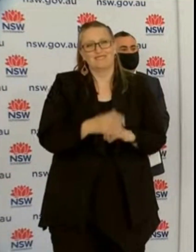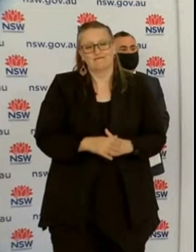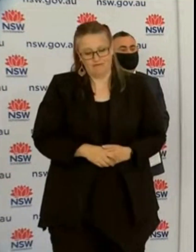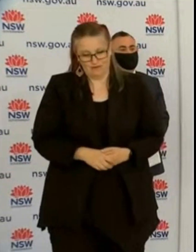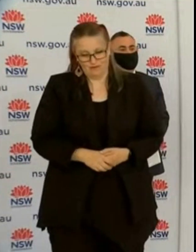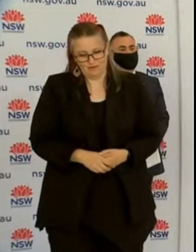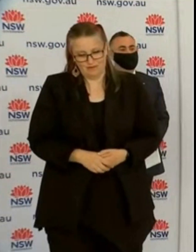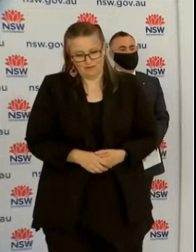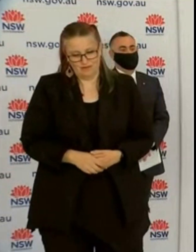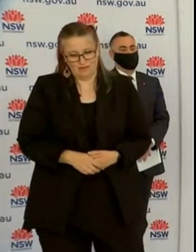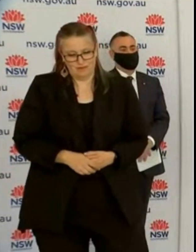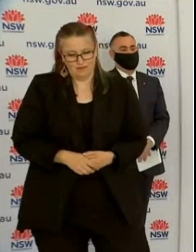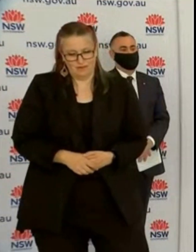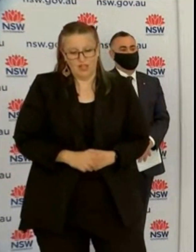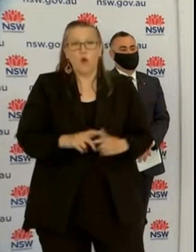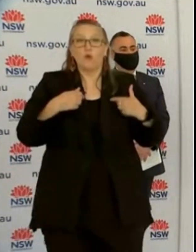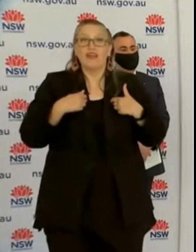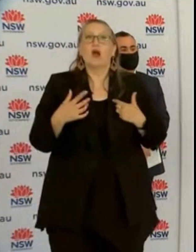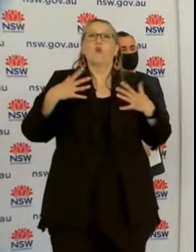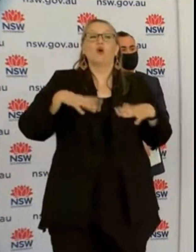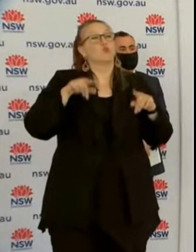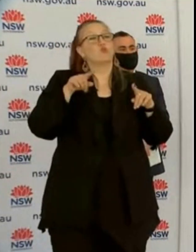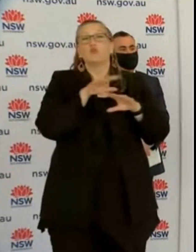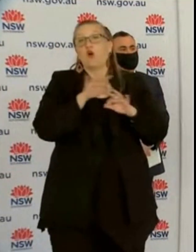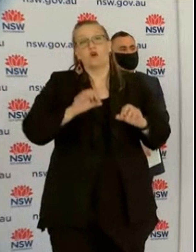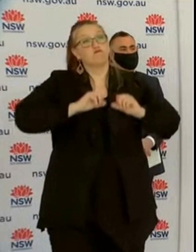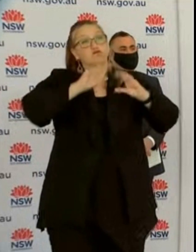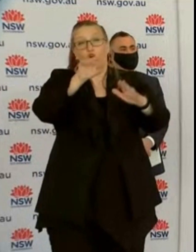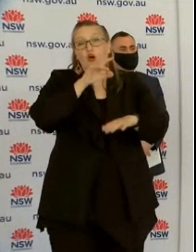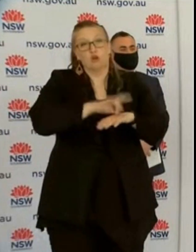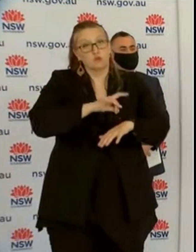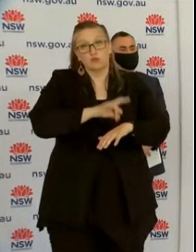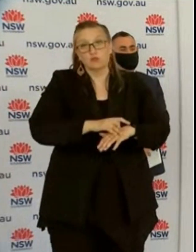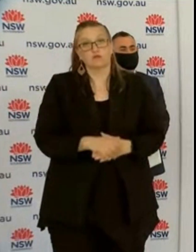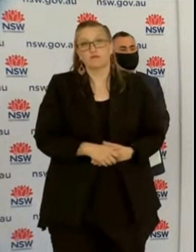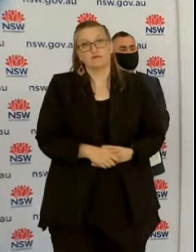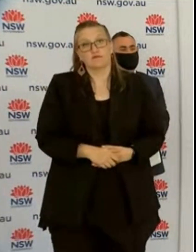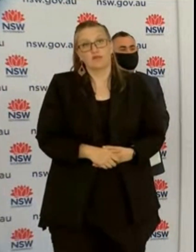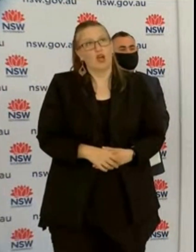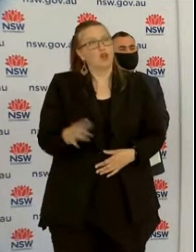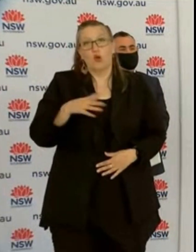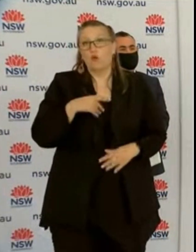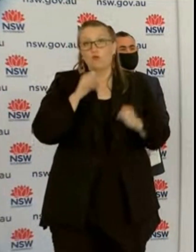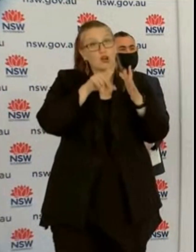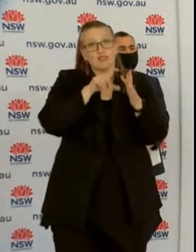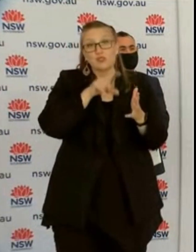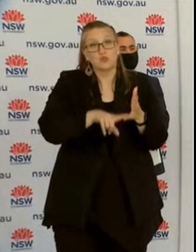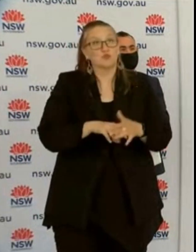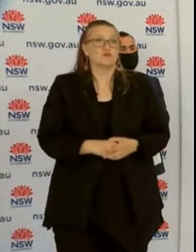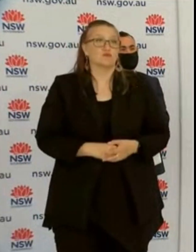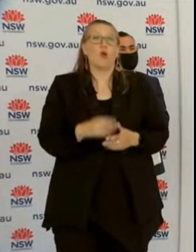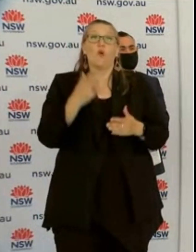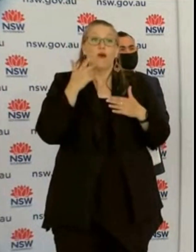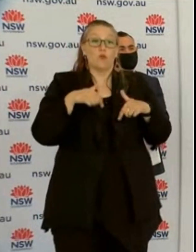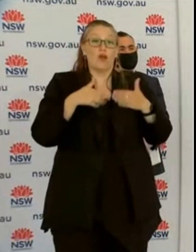But our decisions first and foremost are to protect life, to keep people out of intensive care, and to protect the community so that when we do open up, the vulnerable are